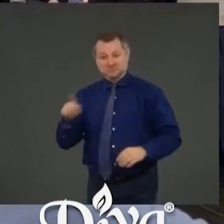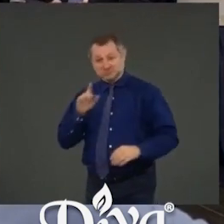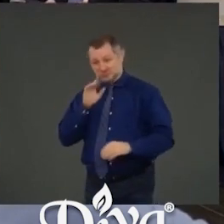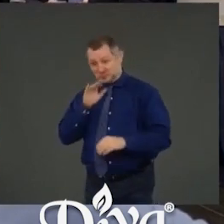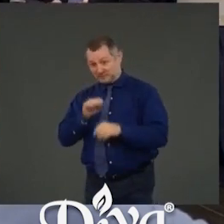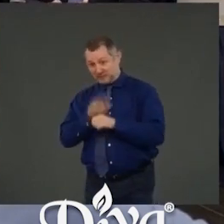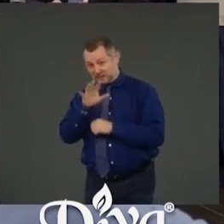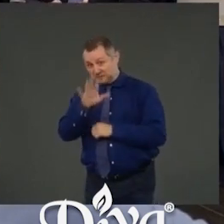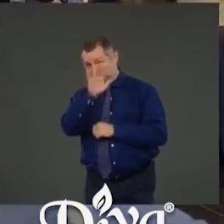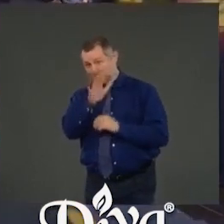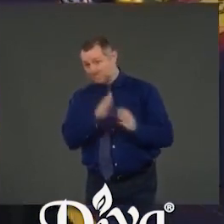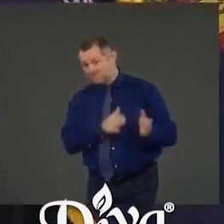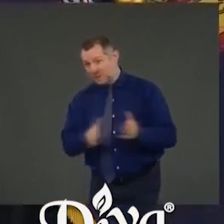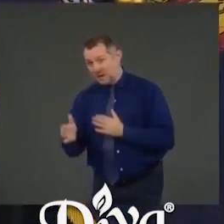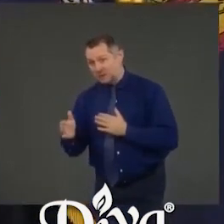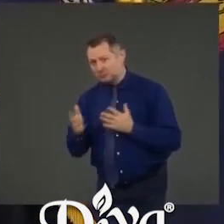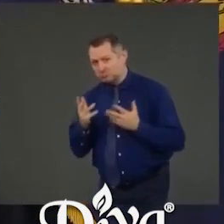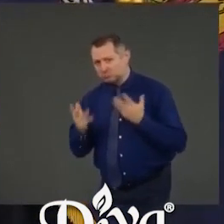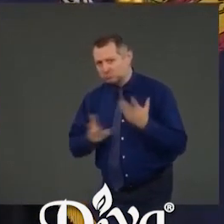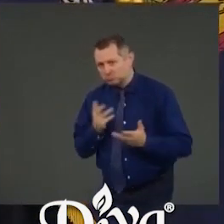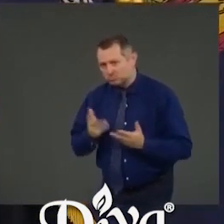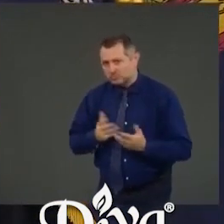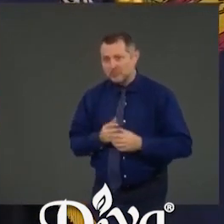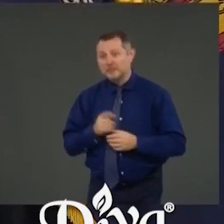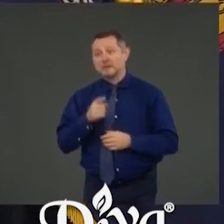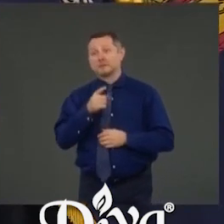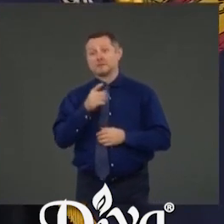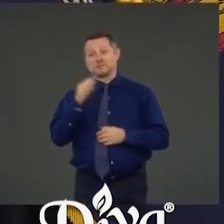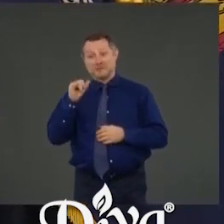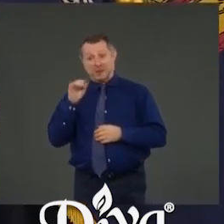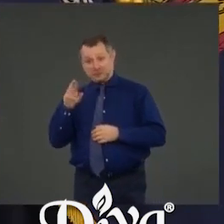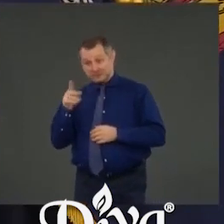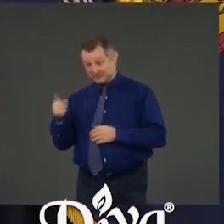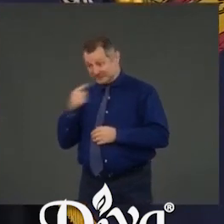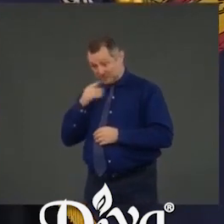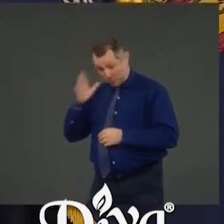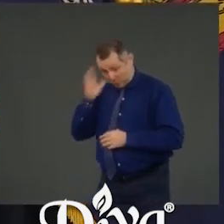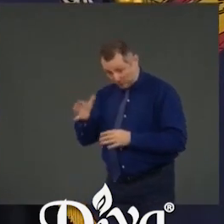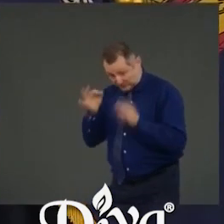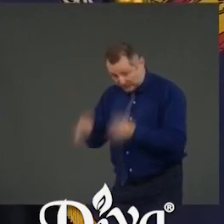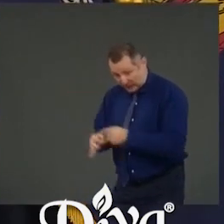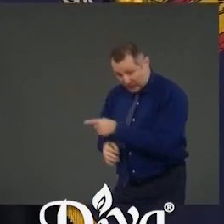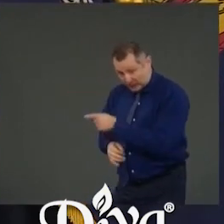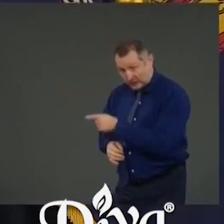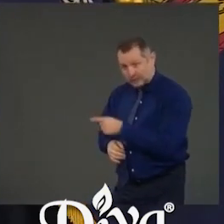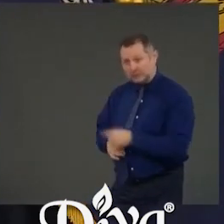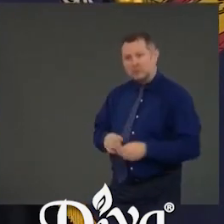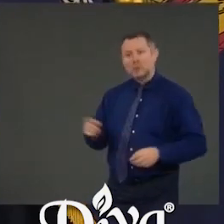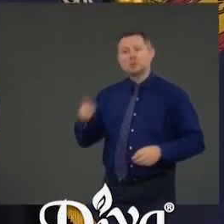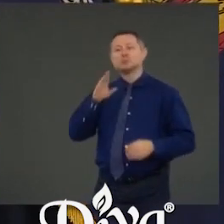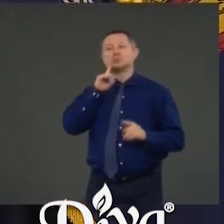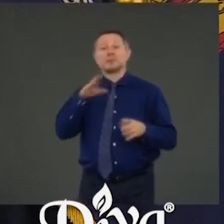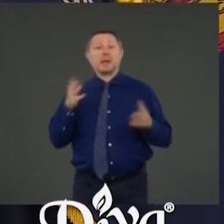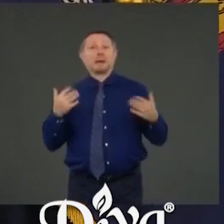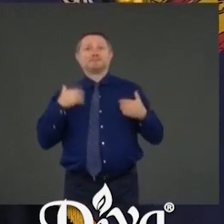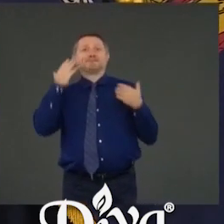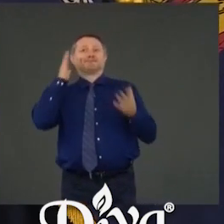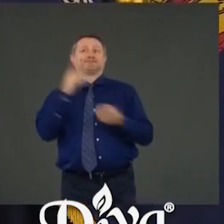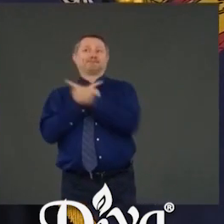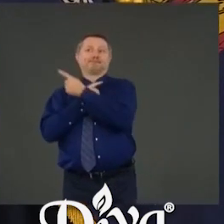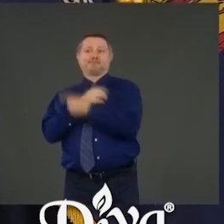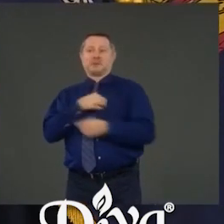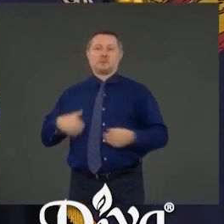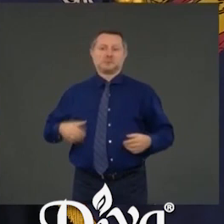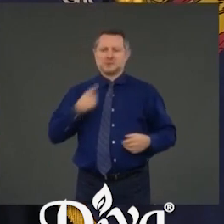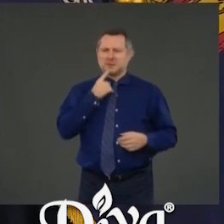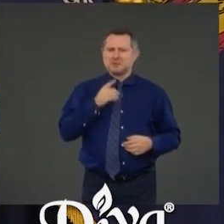allowing the city to borrow money? Did he say he will? Might. Oh, Could. I don't know what that means. What was your exact question? Does that